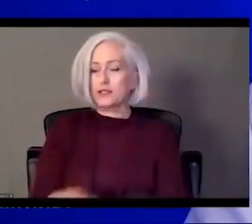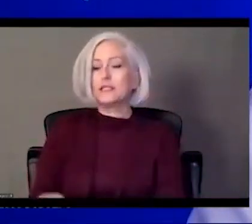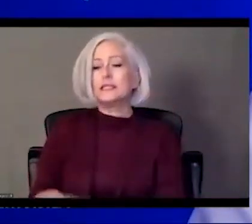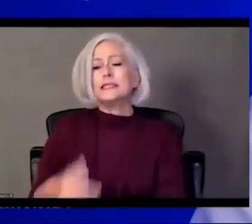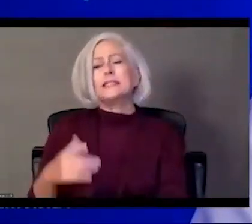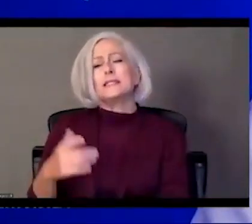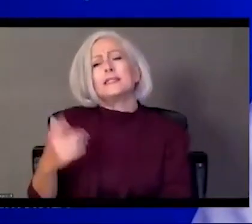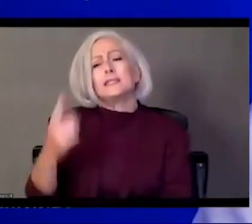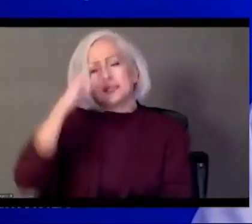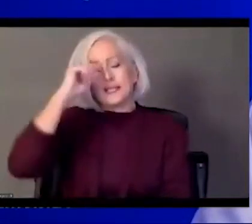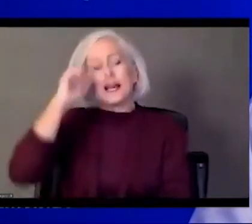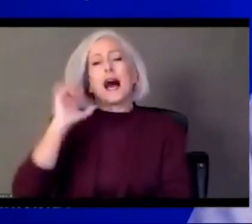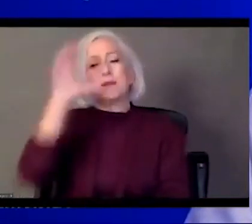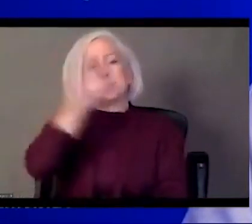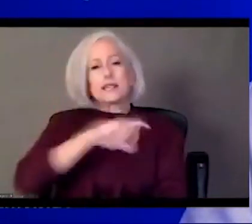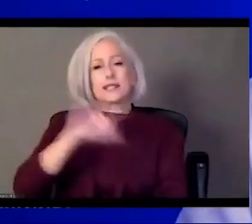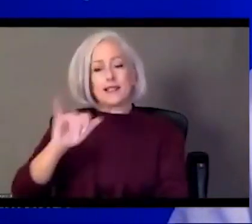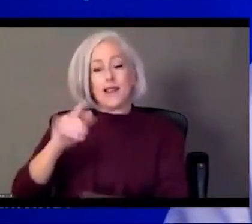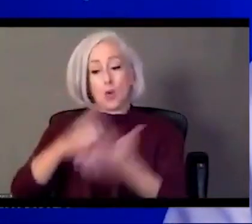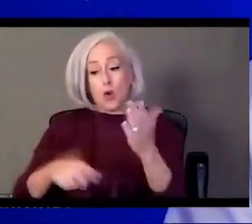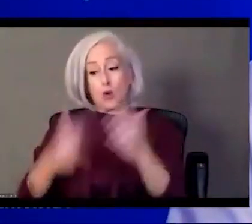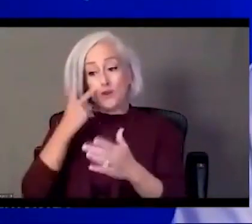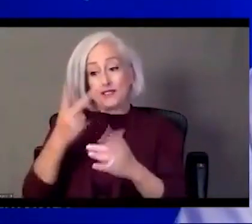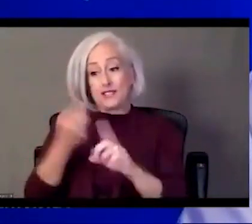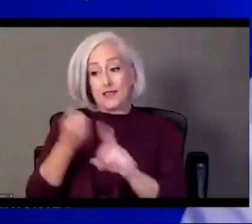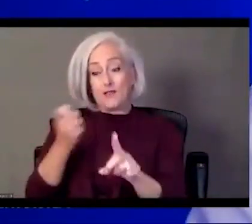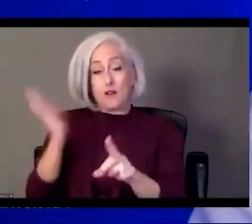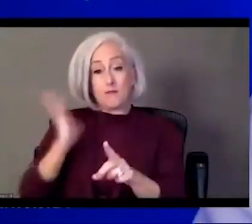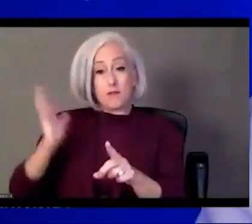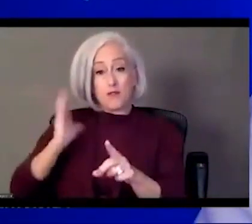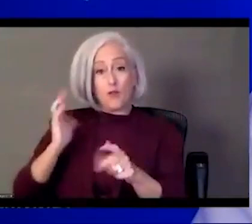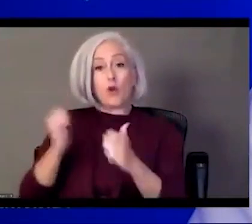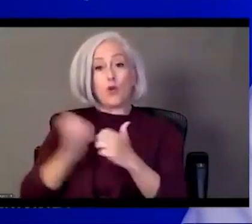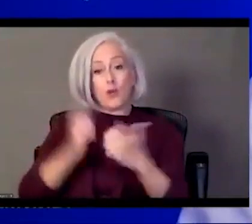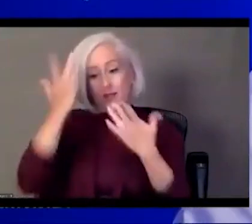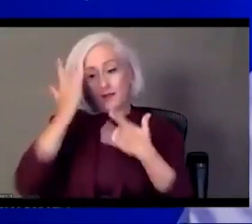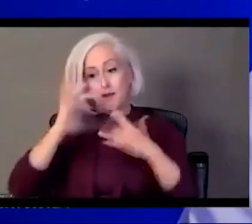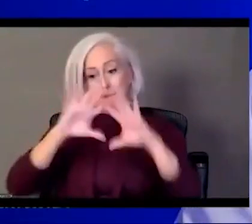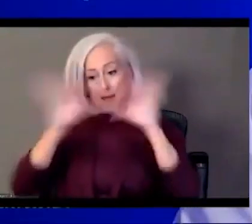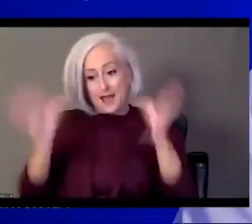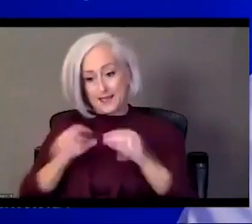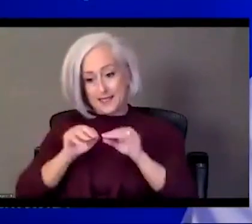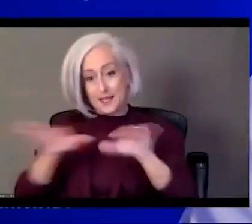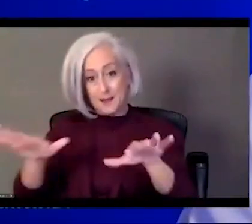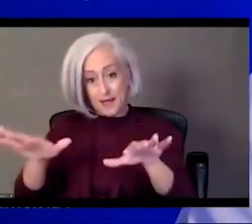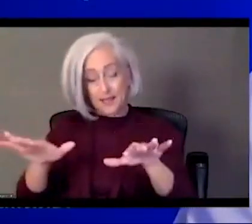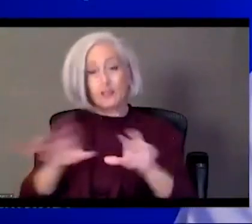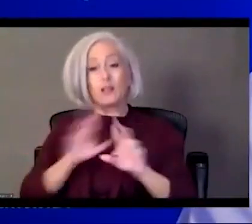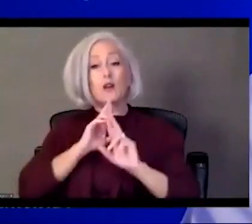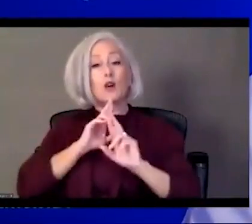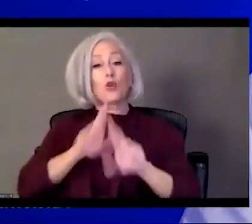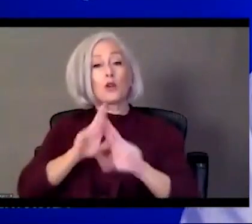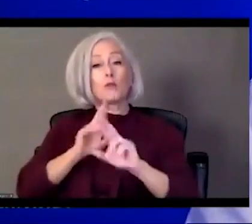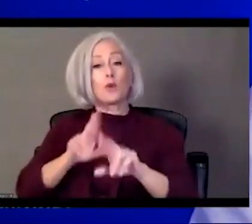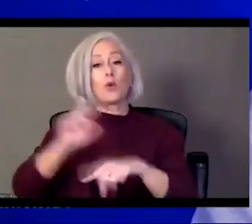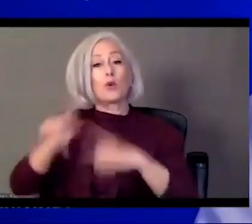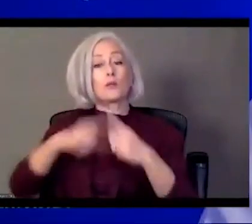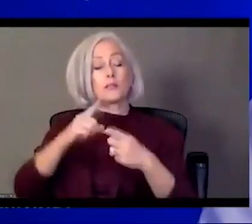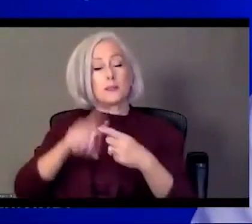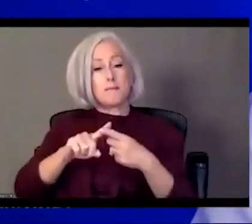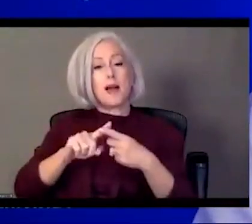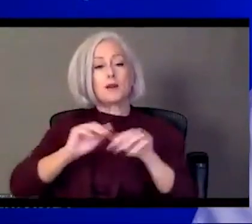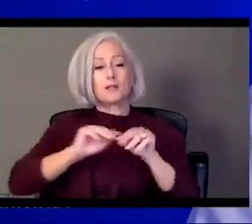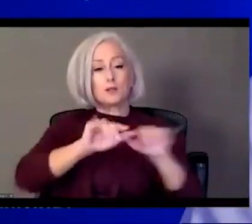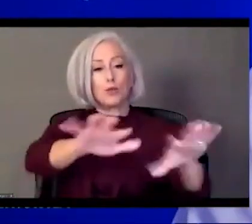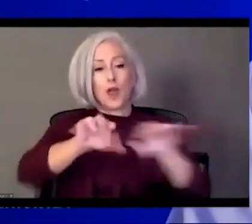on what we have seen in the past with the pandemic, with reports about other, spread of the disease throughout